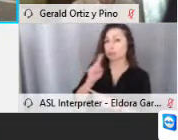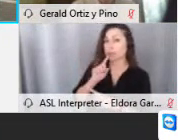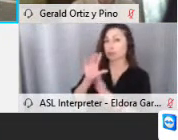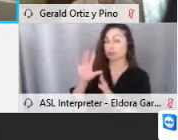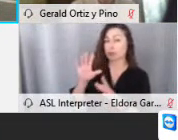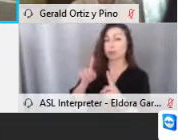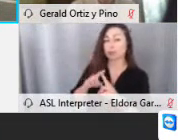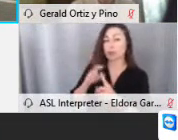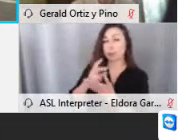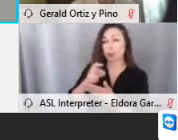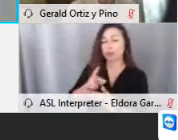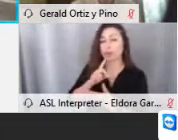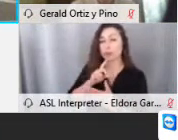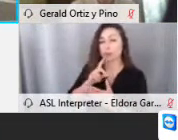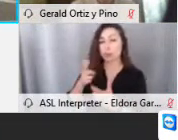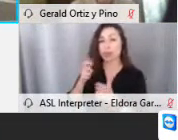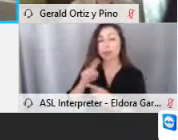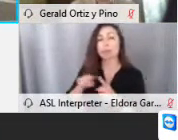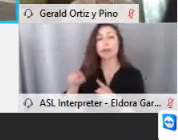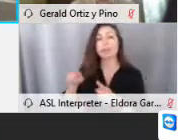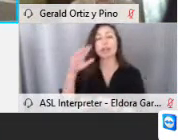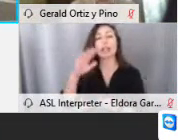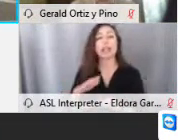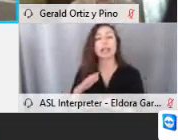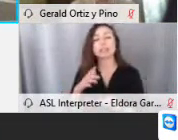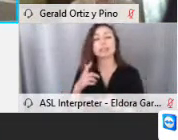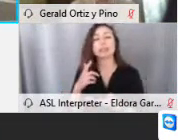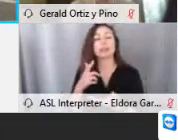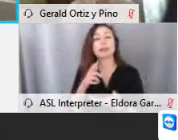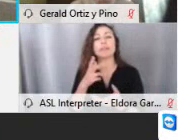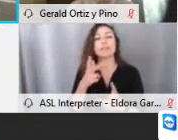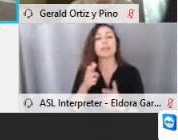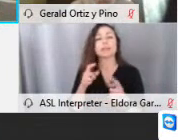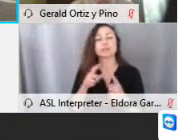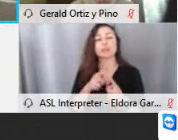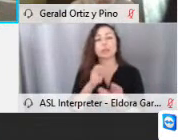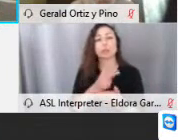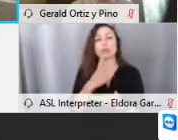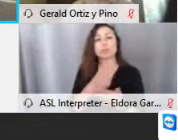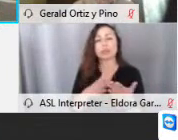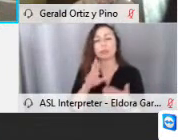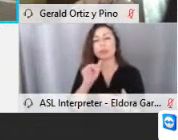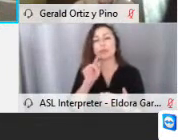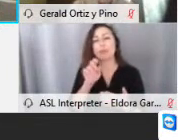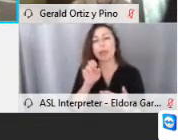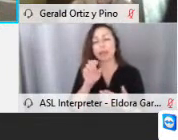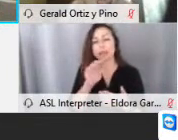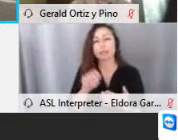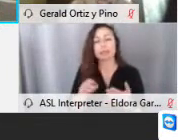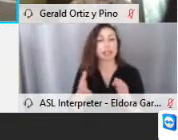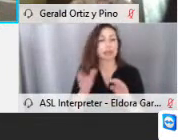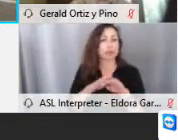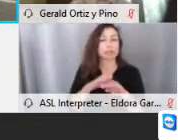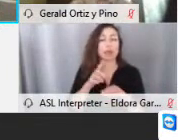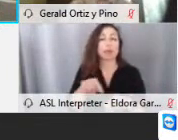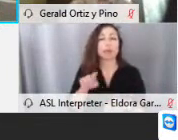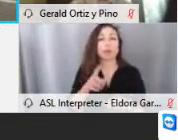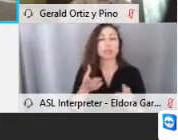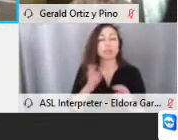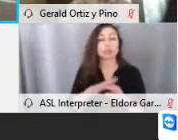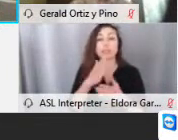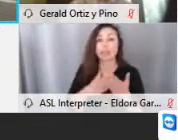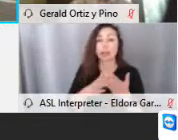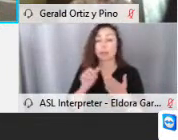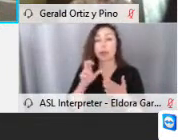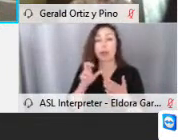waivers quickly, they have been less quick in approving some of these rate increases. So these increases, some of